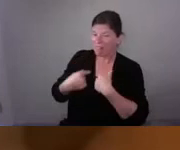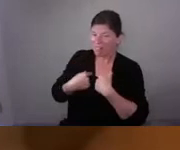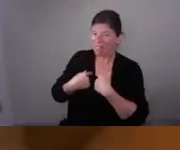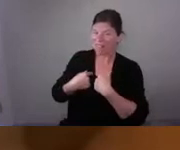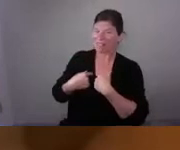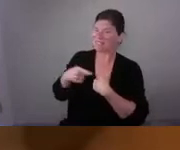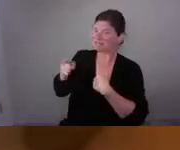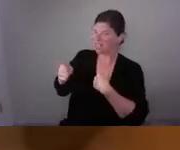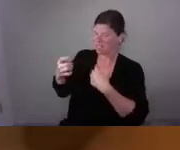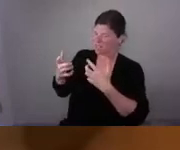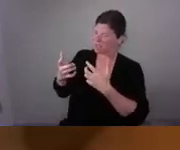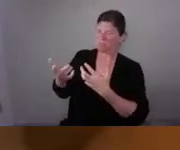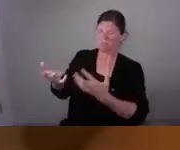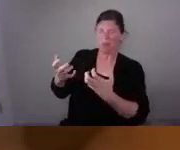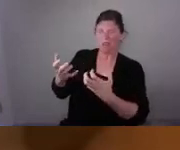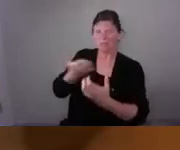me.